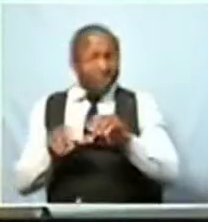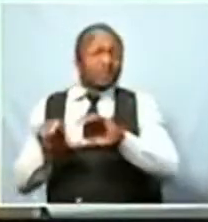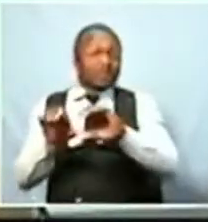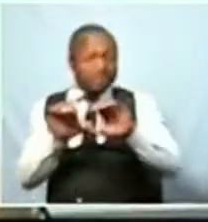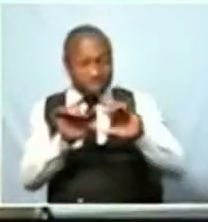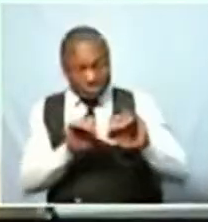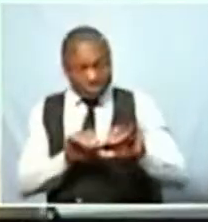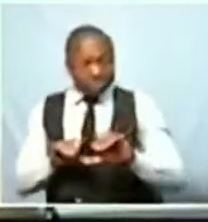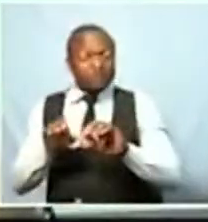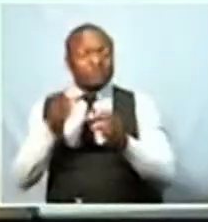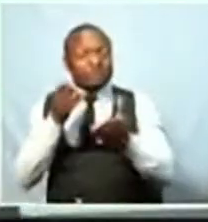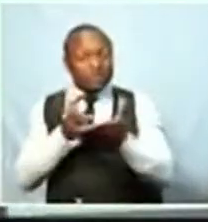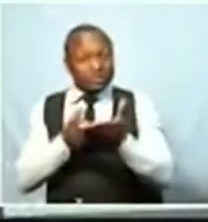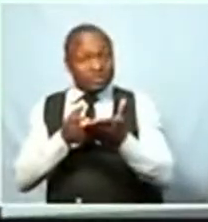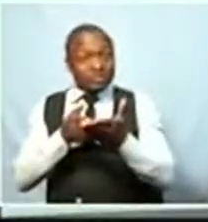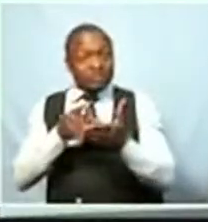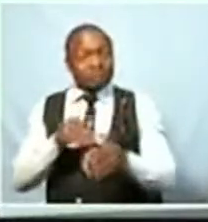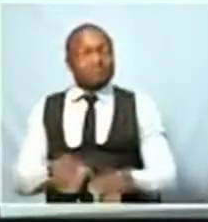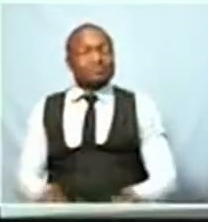think, because